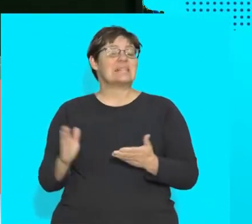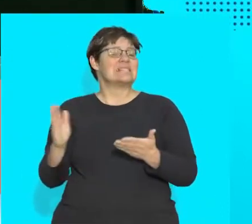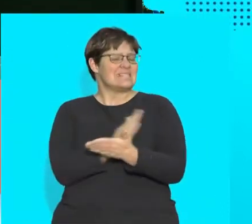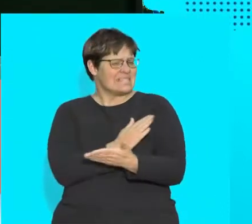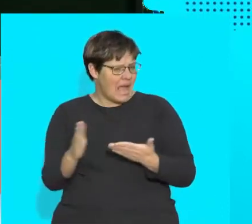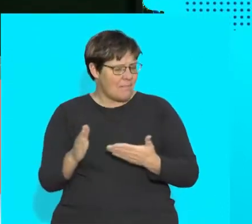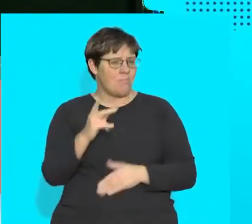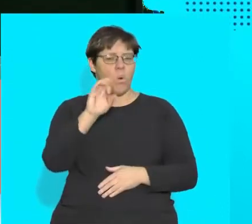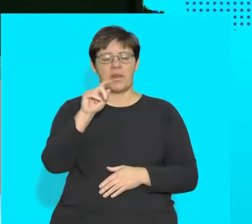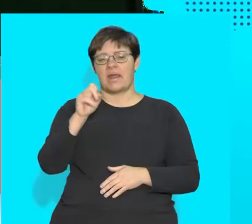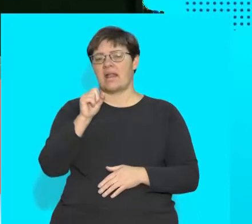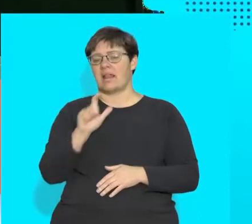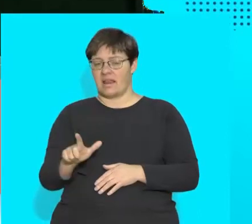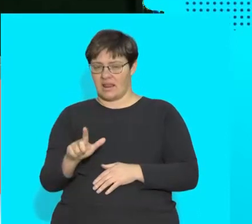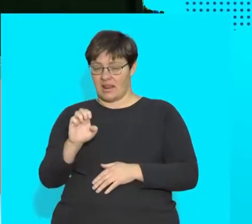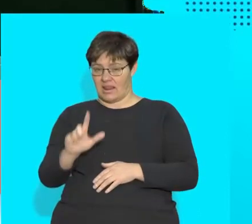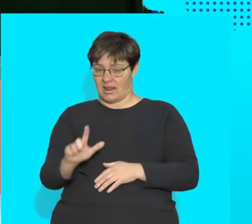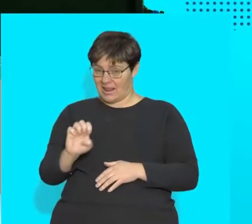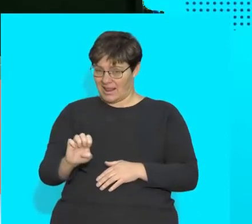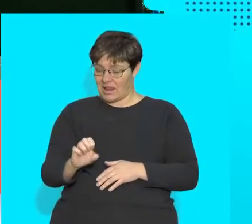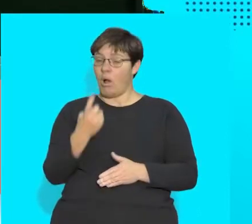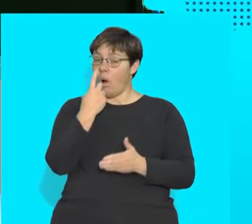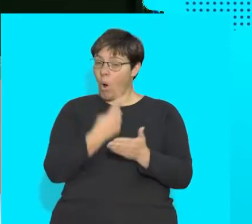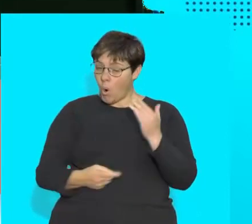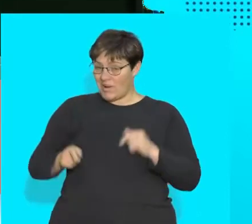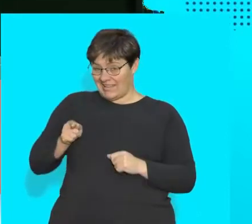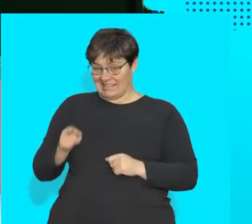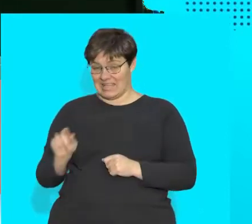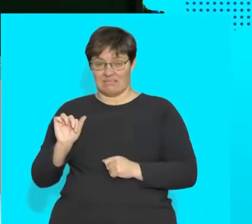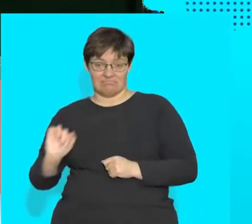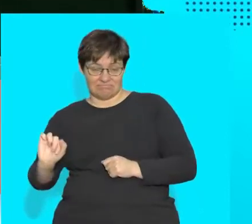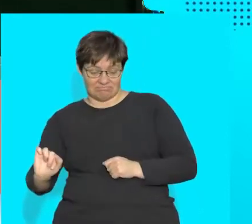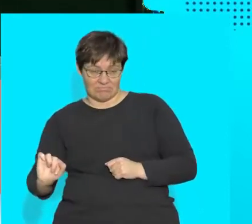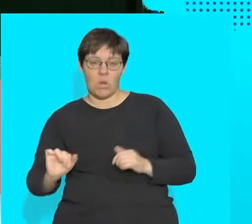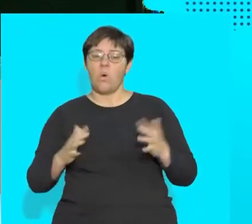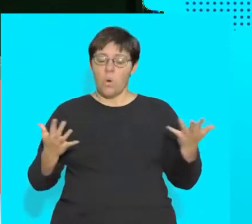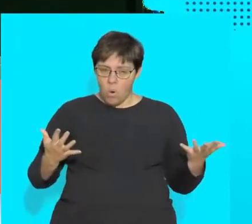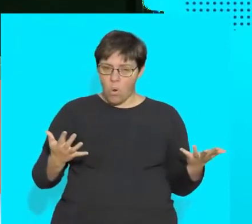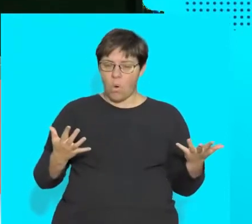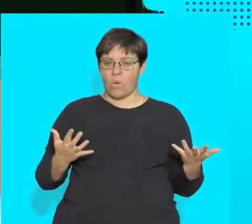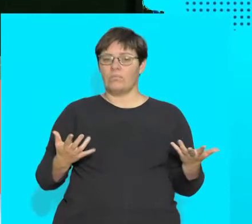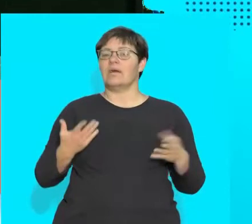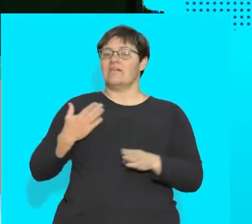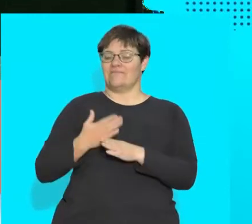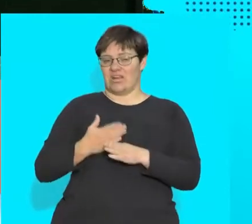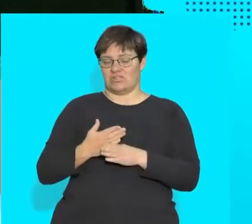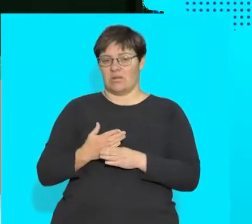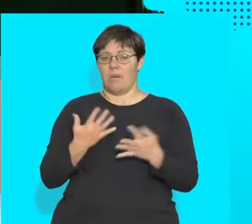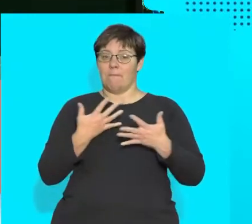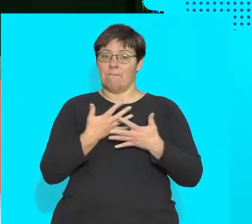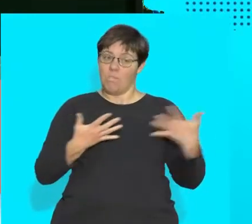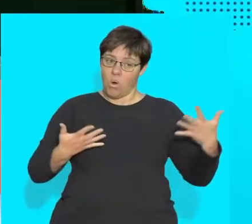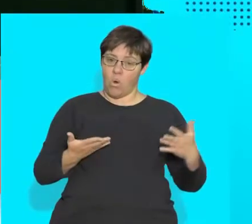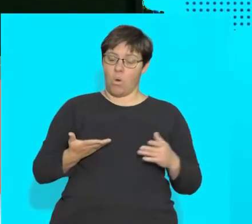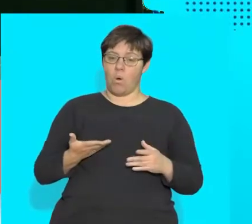organelles we're going to find are going to be only found in a plant cell or have a much greater function